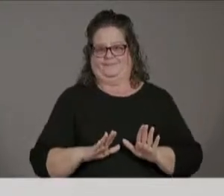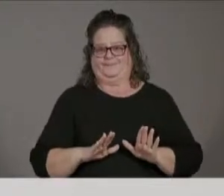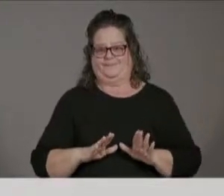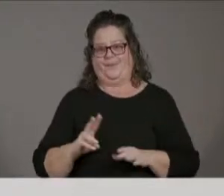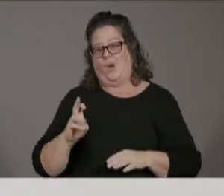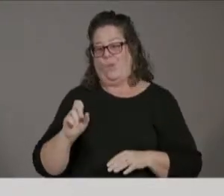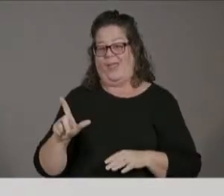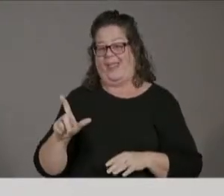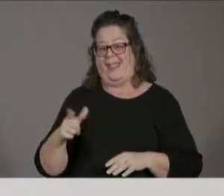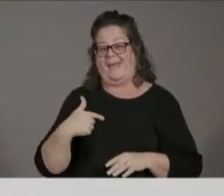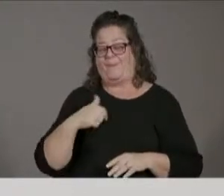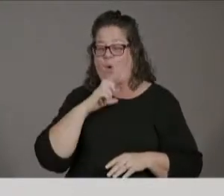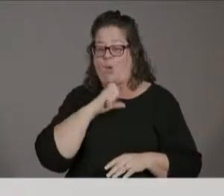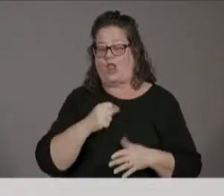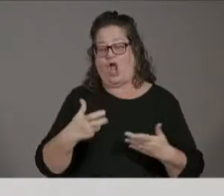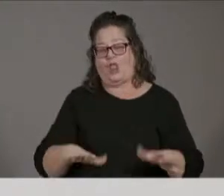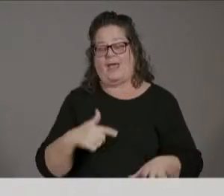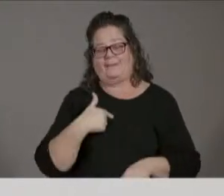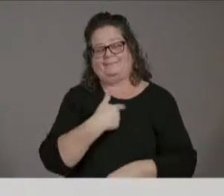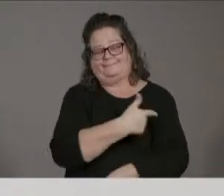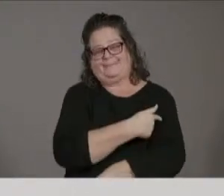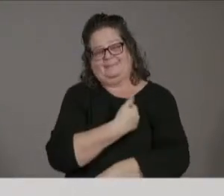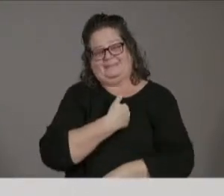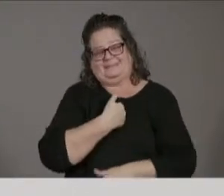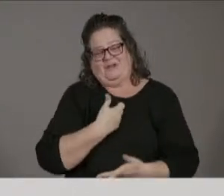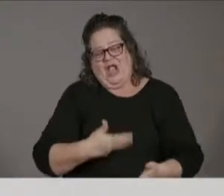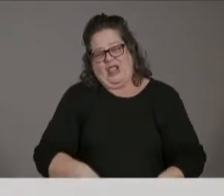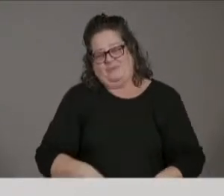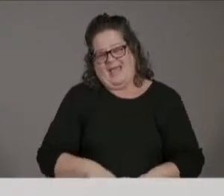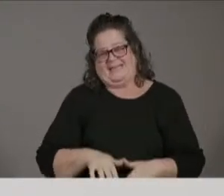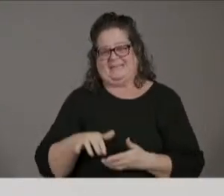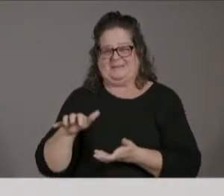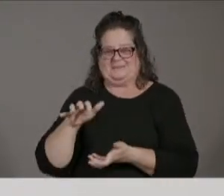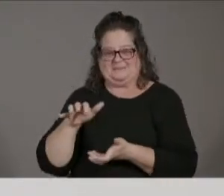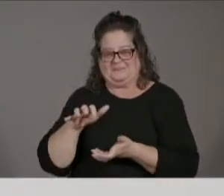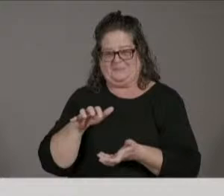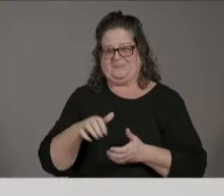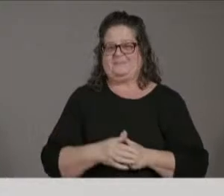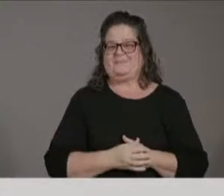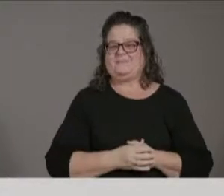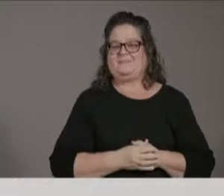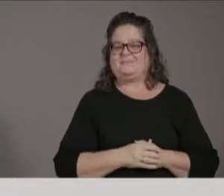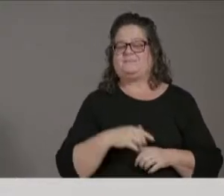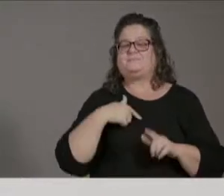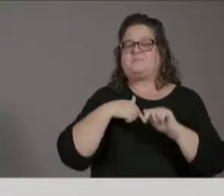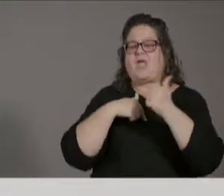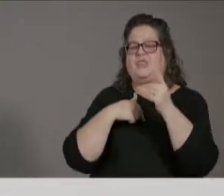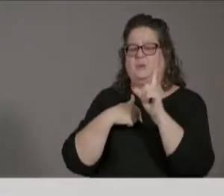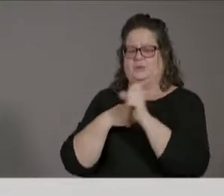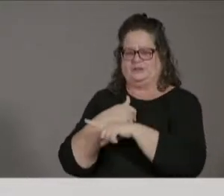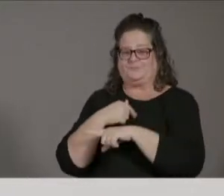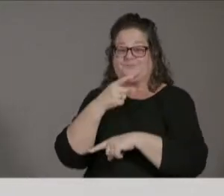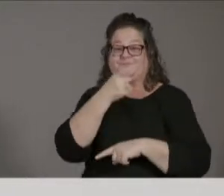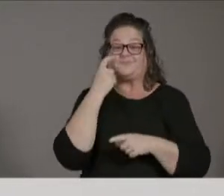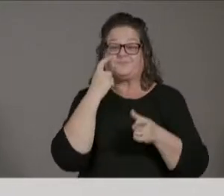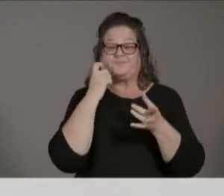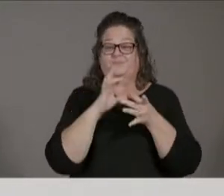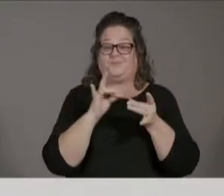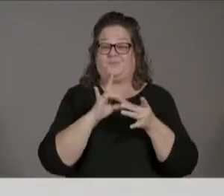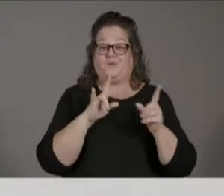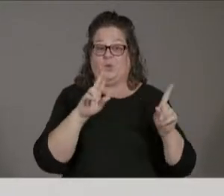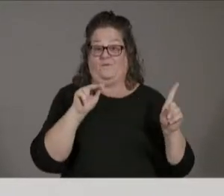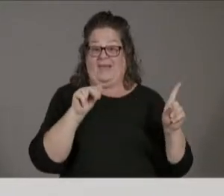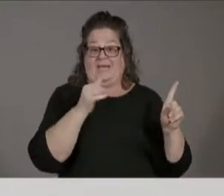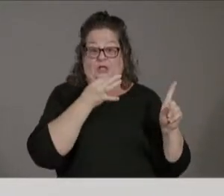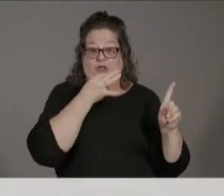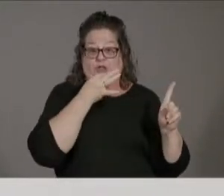You mentioned, you know, the U of A and eventually going to 24/7, but you don't have the vaccine yet. Any idea when that's